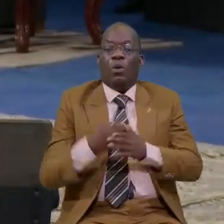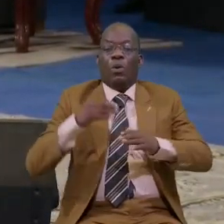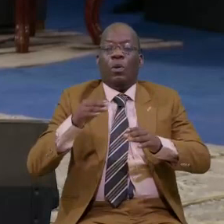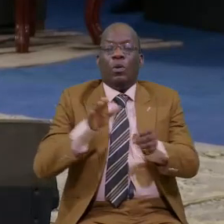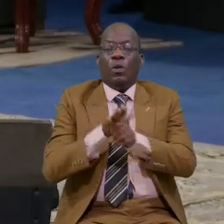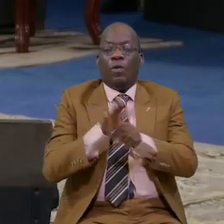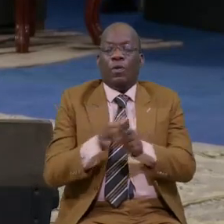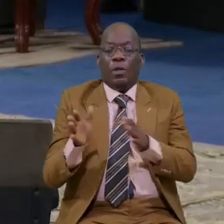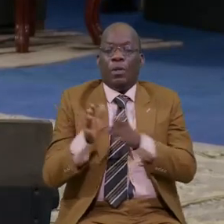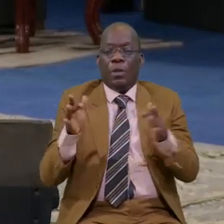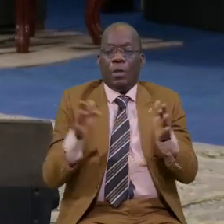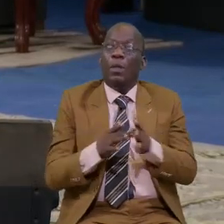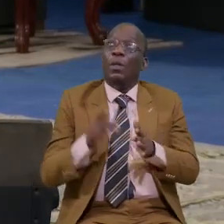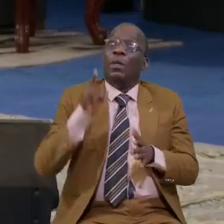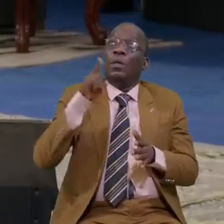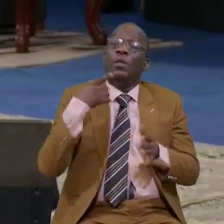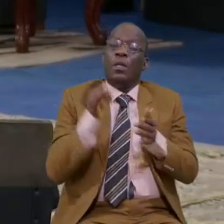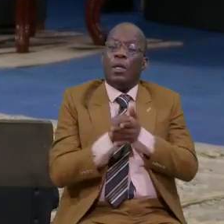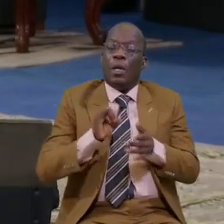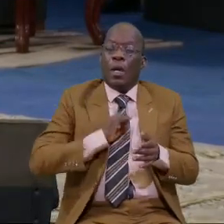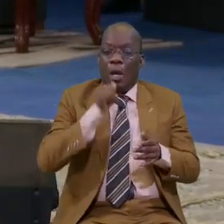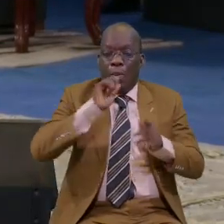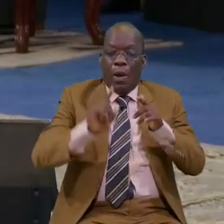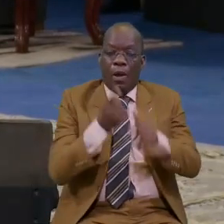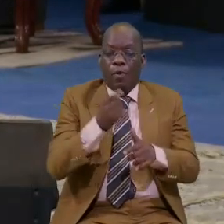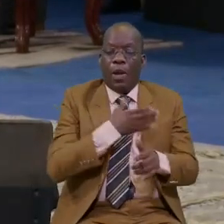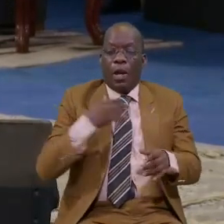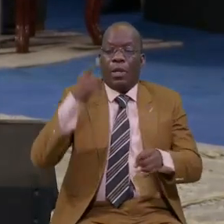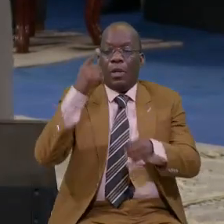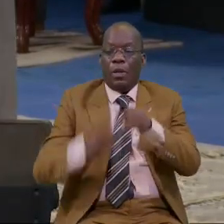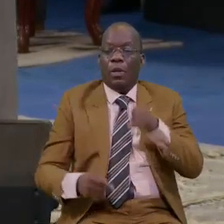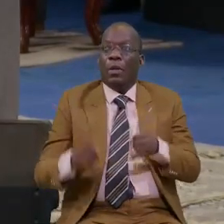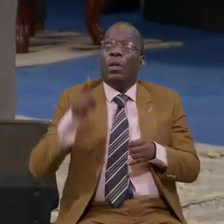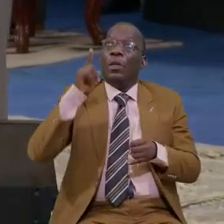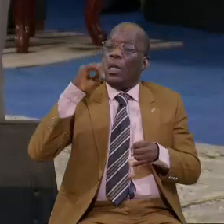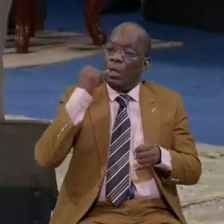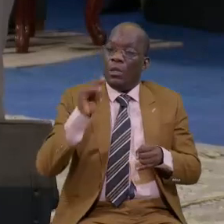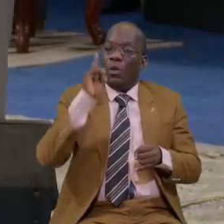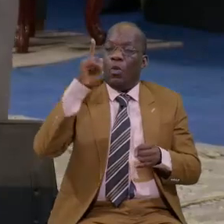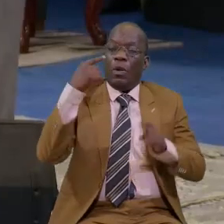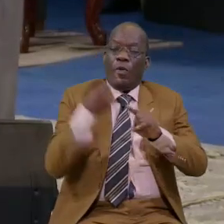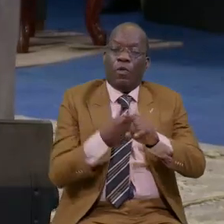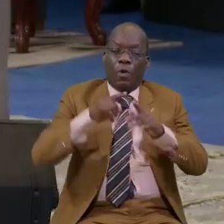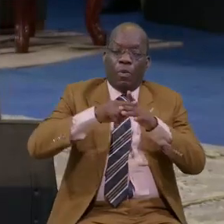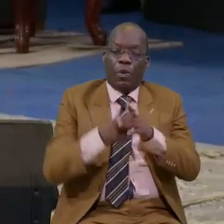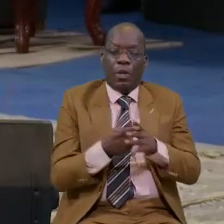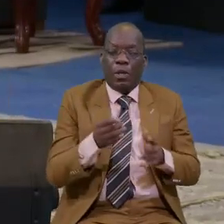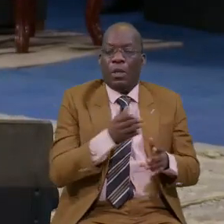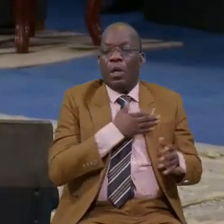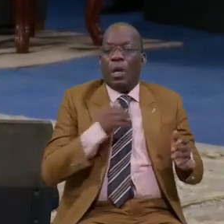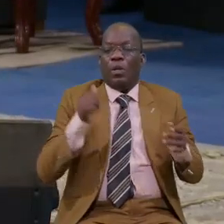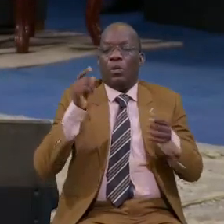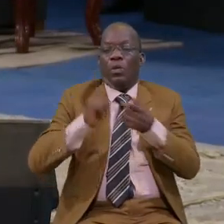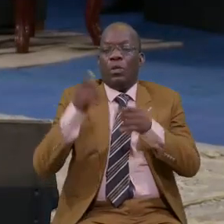I am Alpha and Omega. Is the one that is from the beginning to the very end.